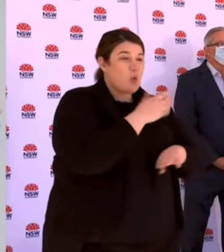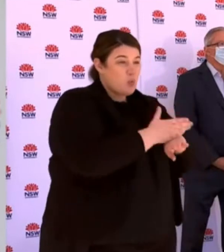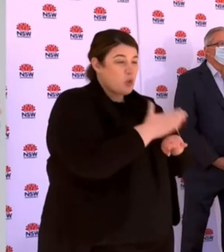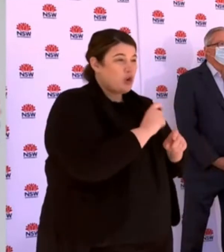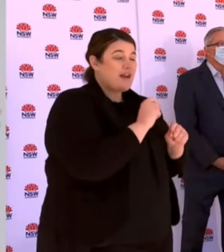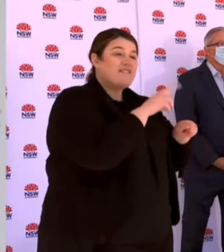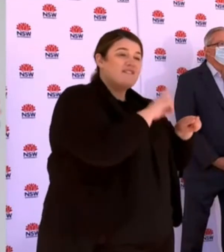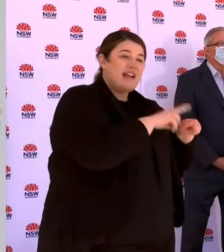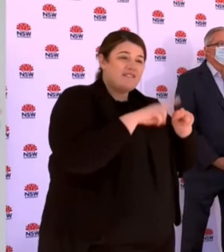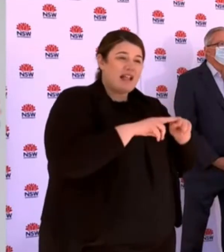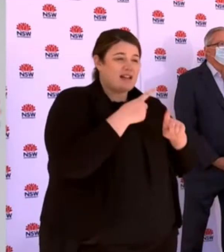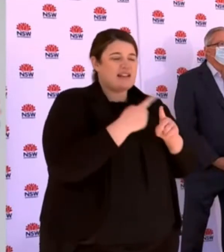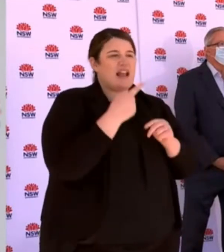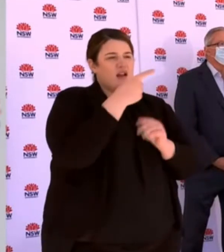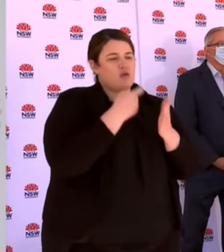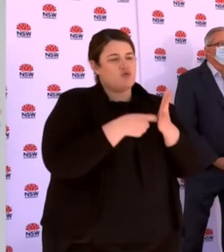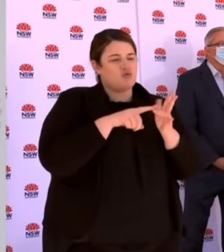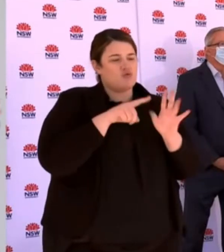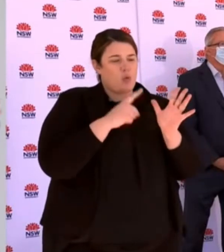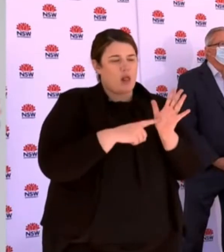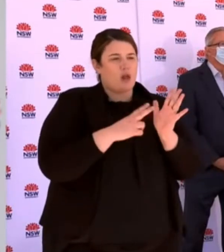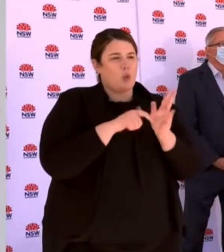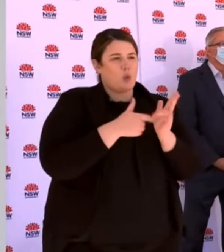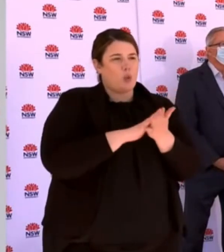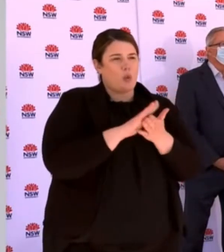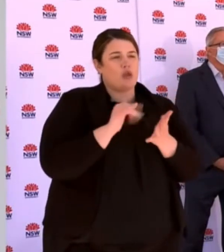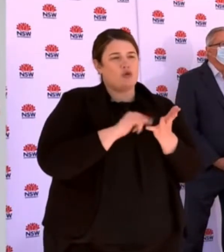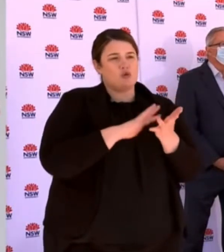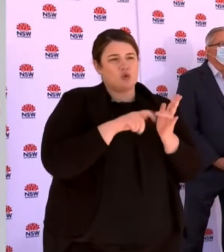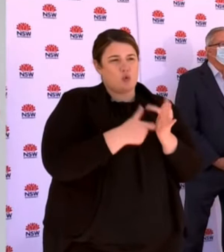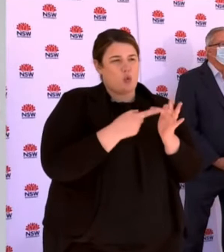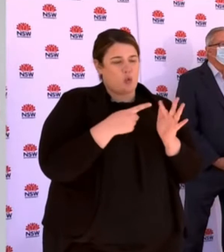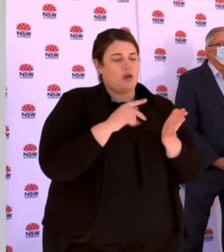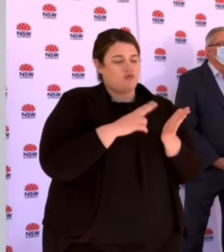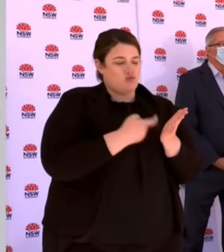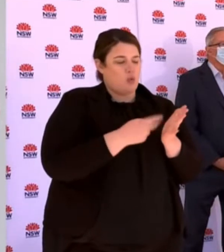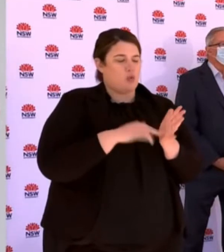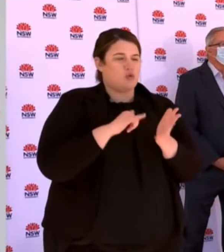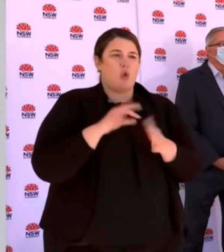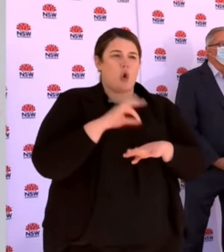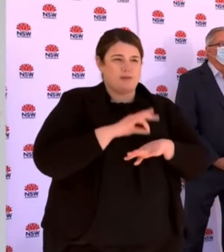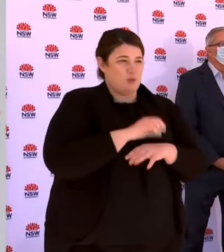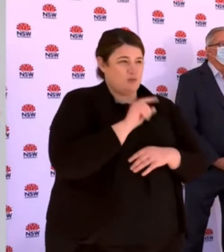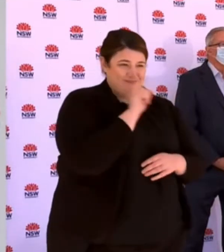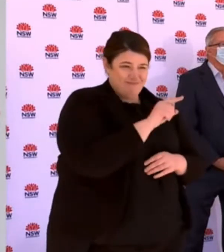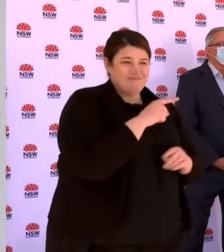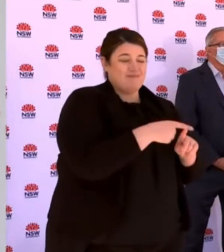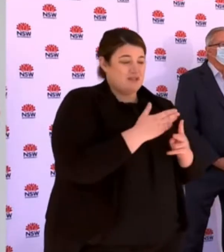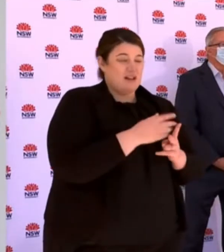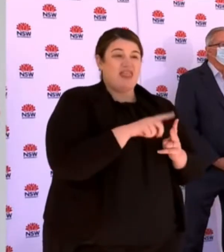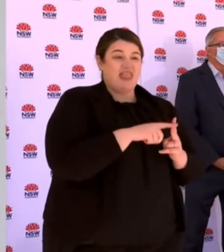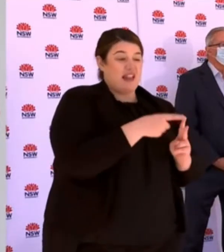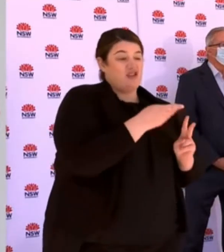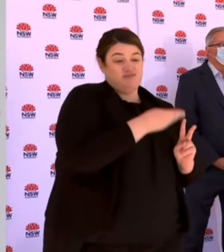whilst infectious at Fairfield and Royal North Shore Hospital. Testing of her close contacts identified an